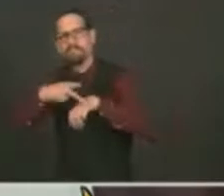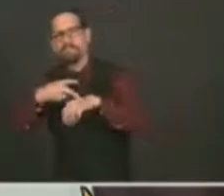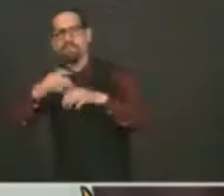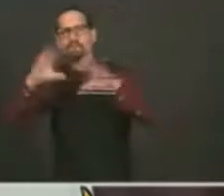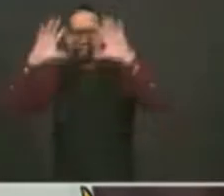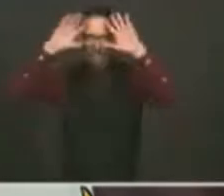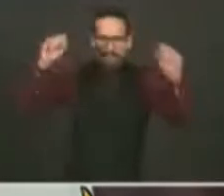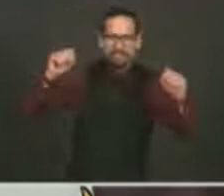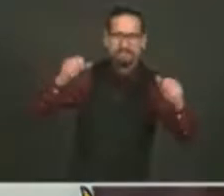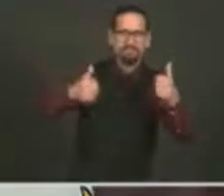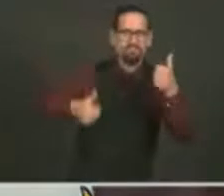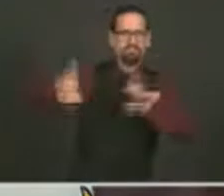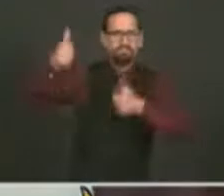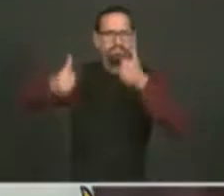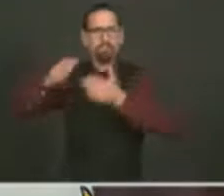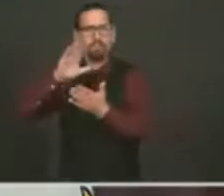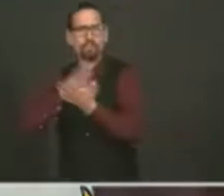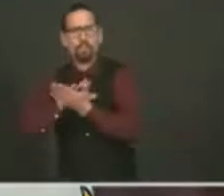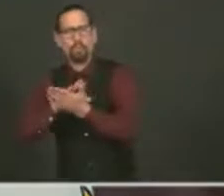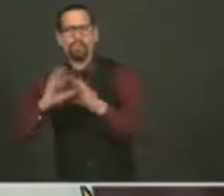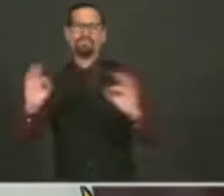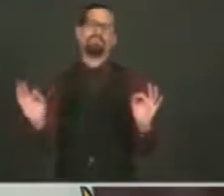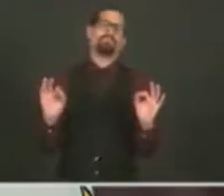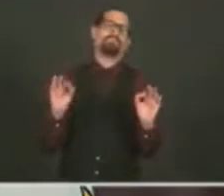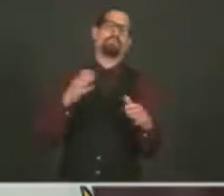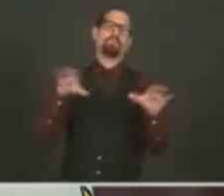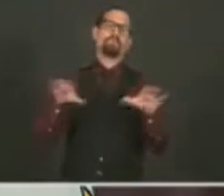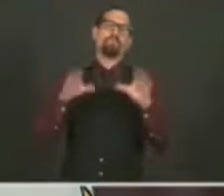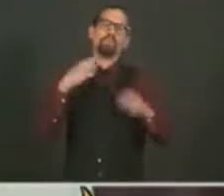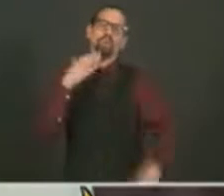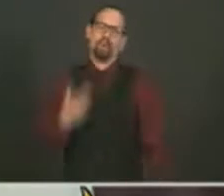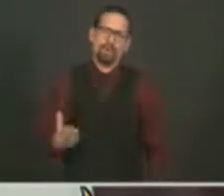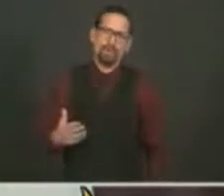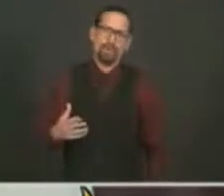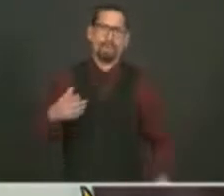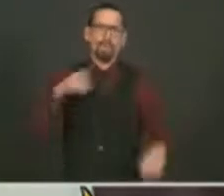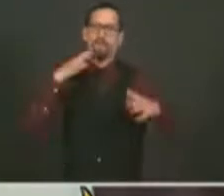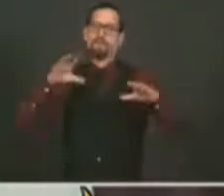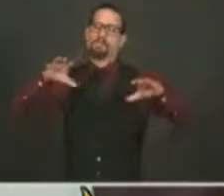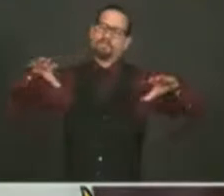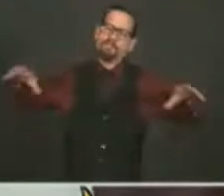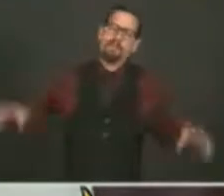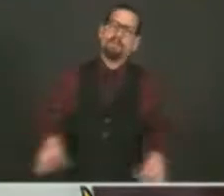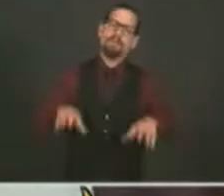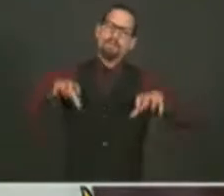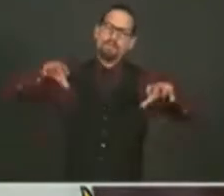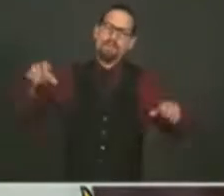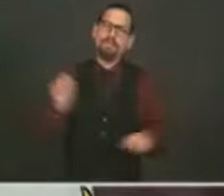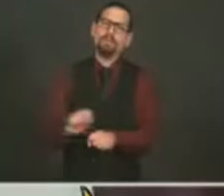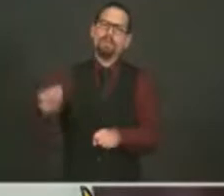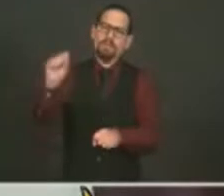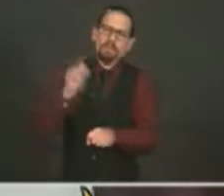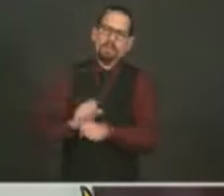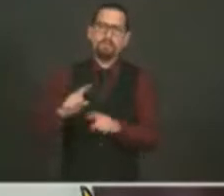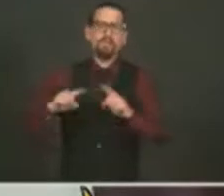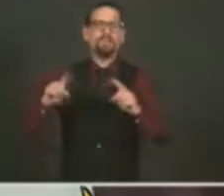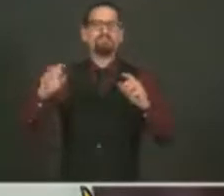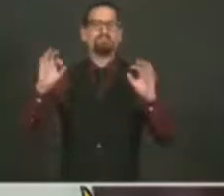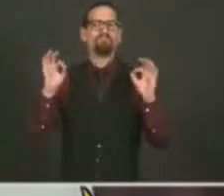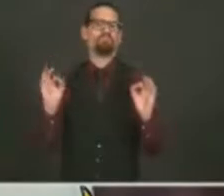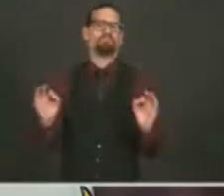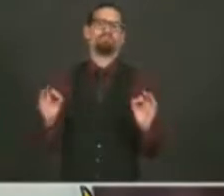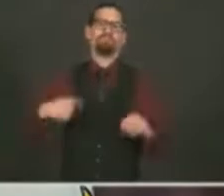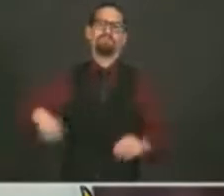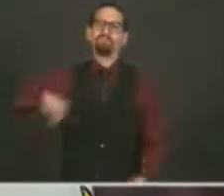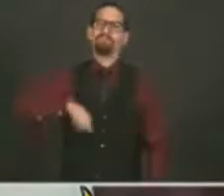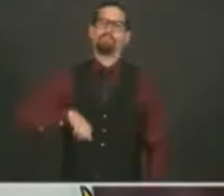superintendents, way to go. Been a lot of work, but I think you should be very proud of yourselves. I also want to say thank